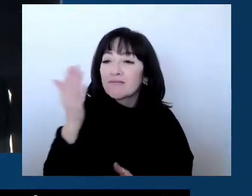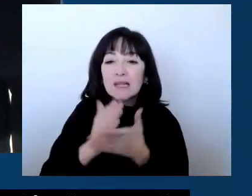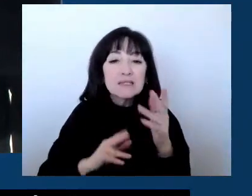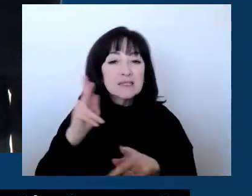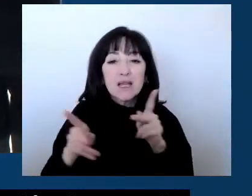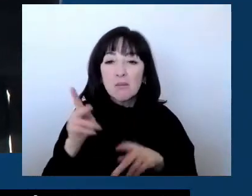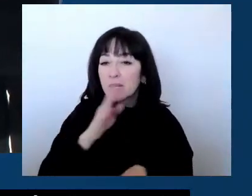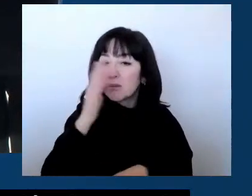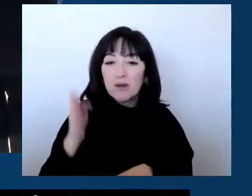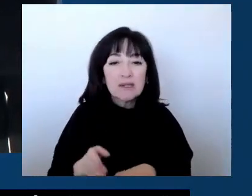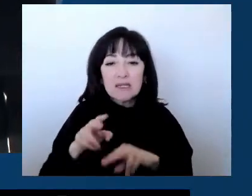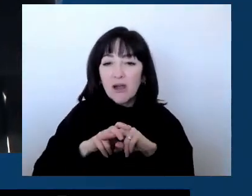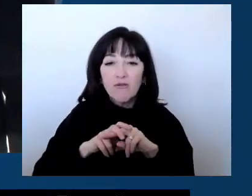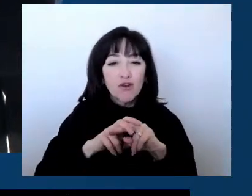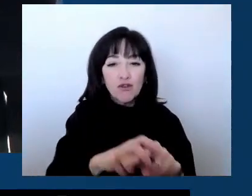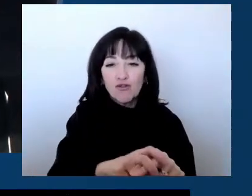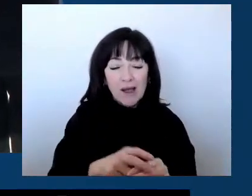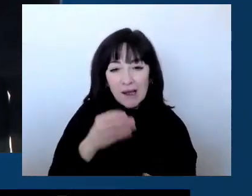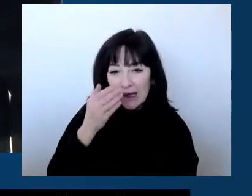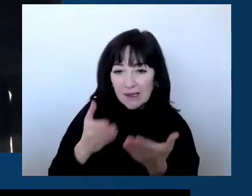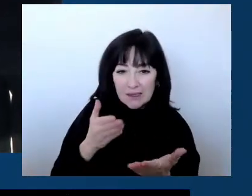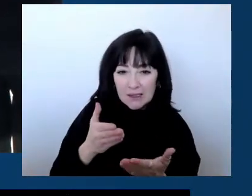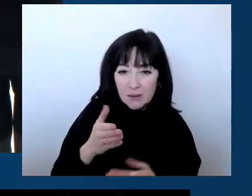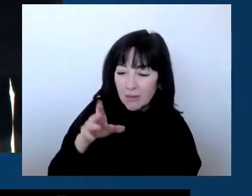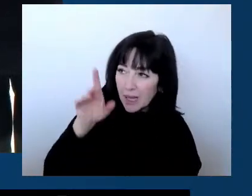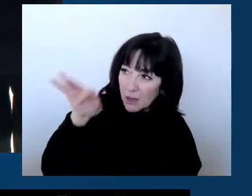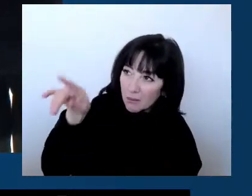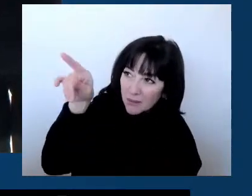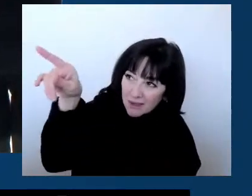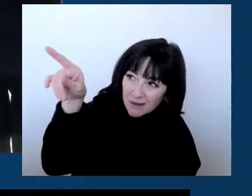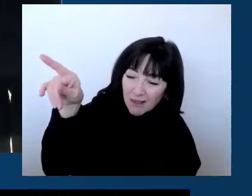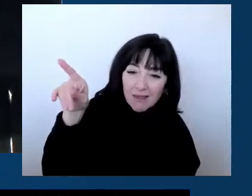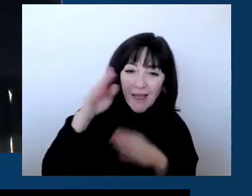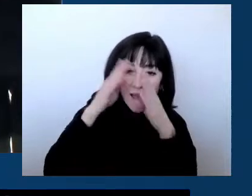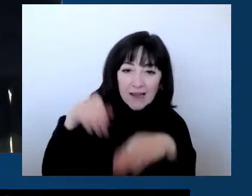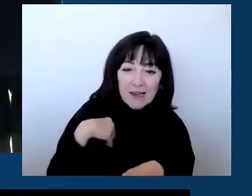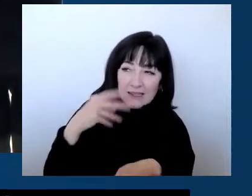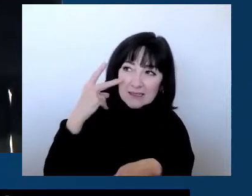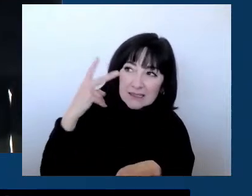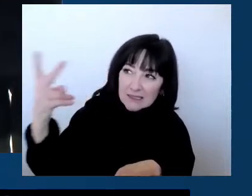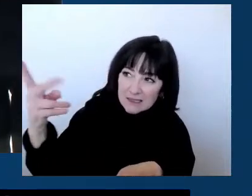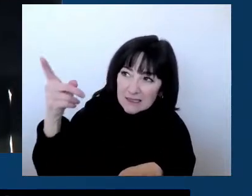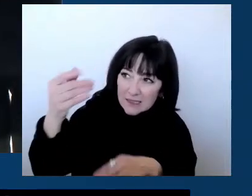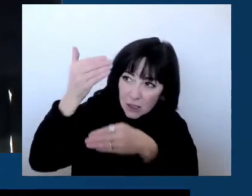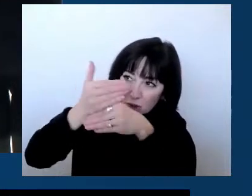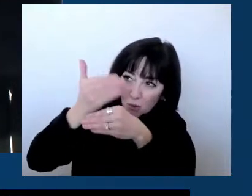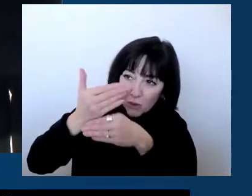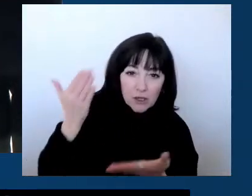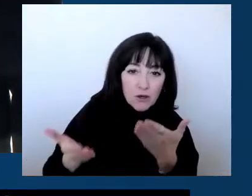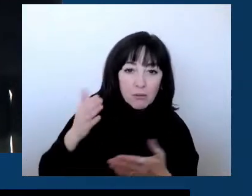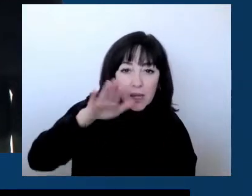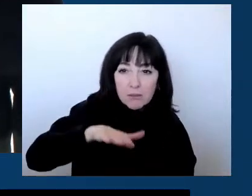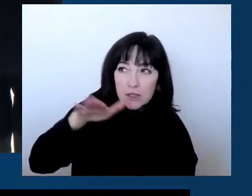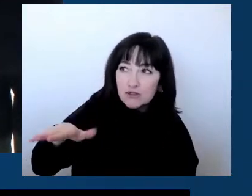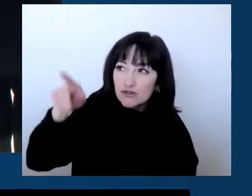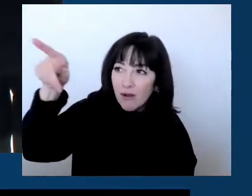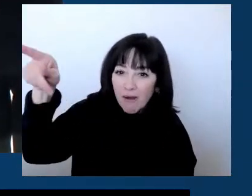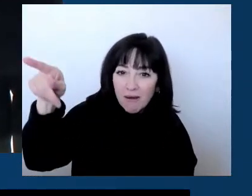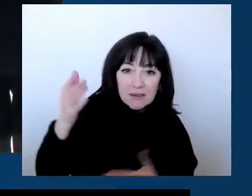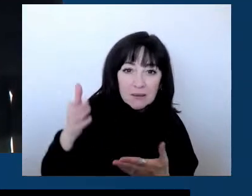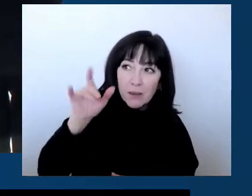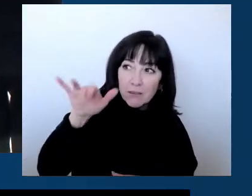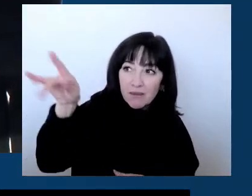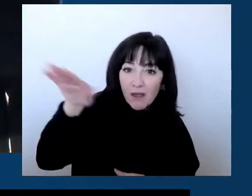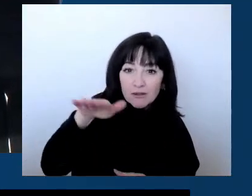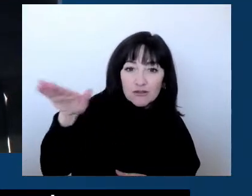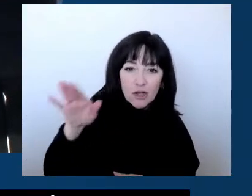There might be a child whose bedroom is behind one of those air conditioning units on the second floor of those homes right over there, whose life will be better because they will not